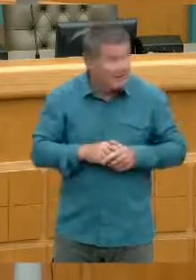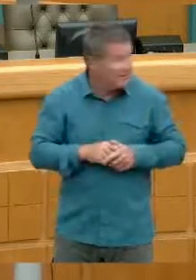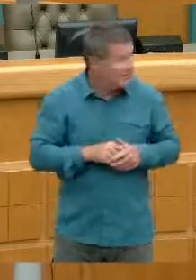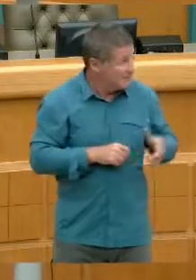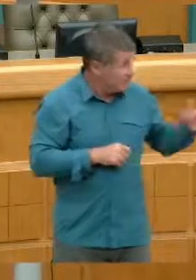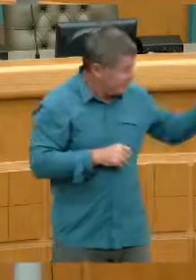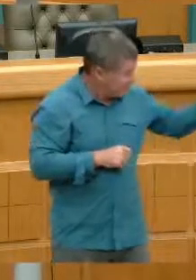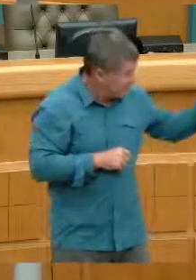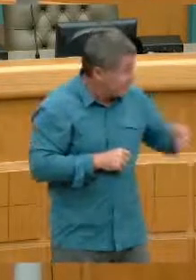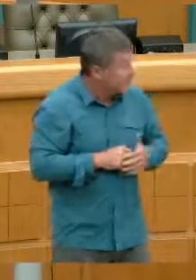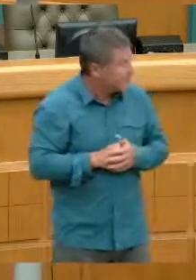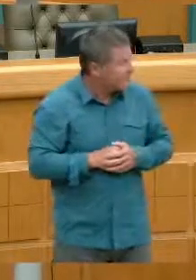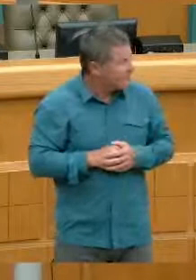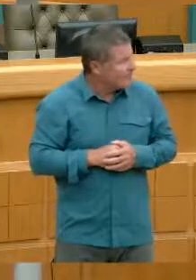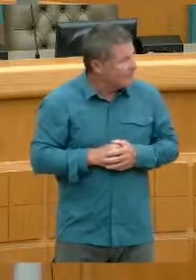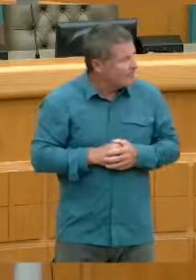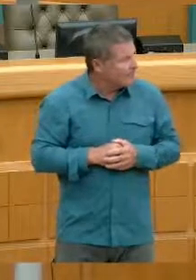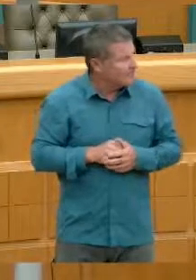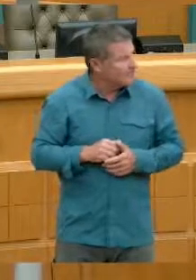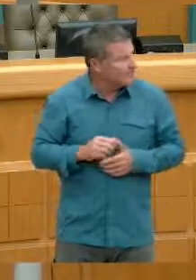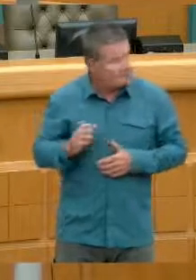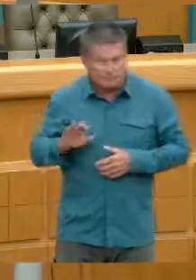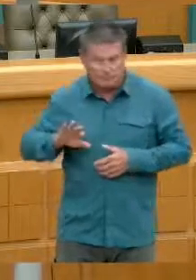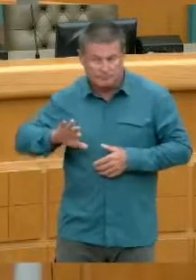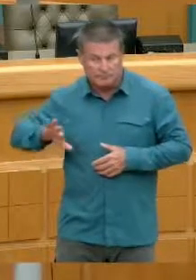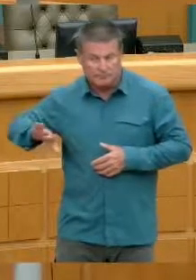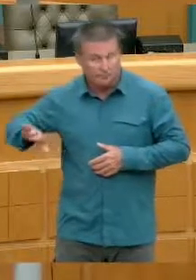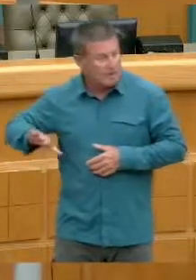this graph, and so the activity with